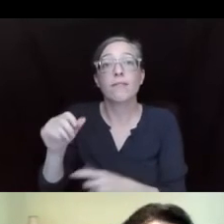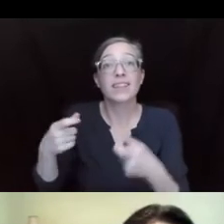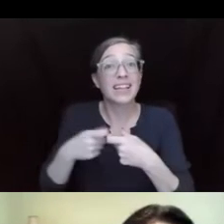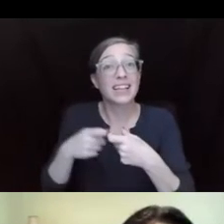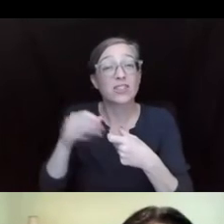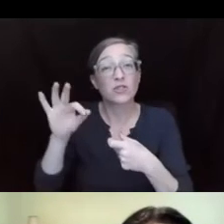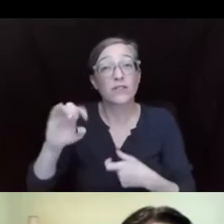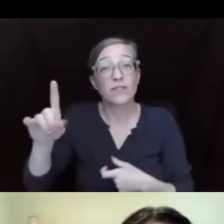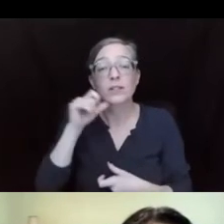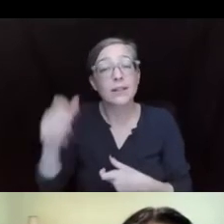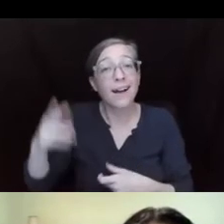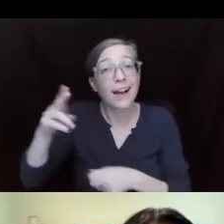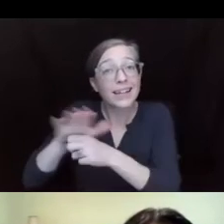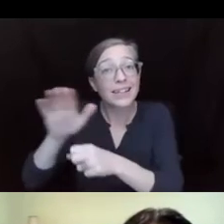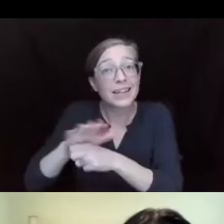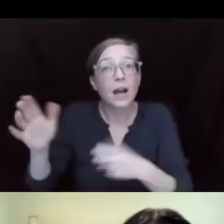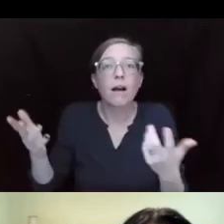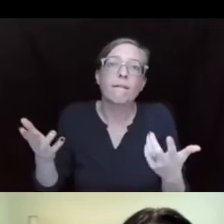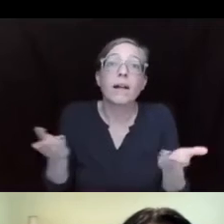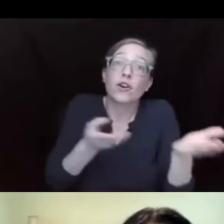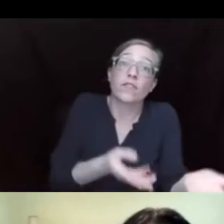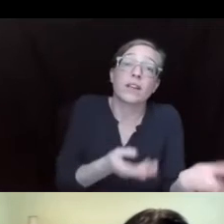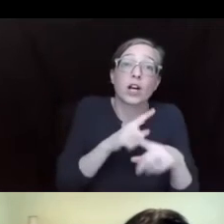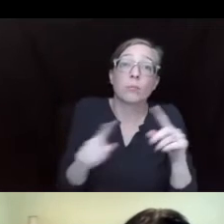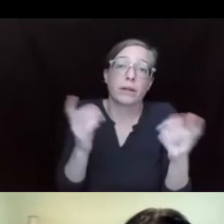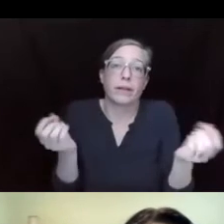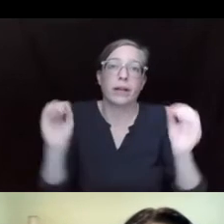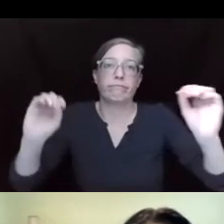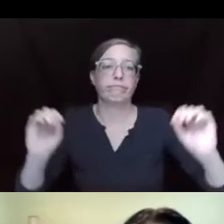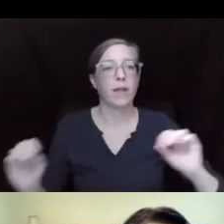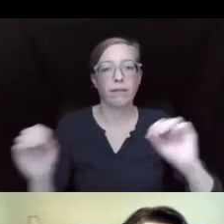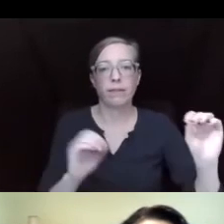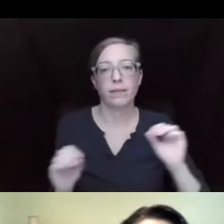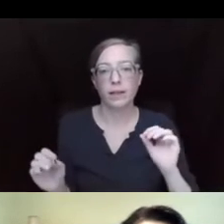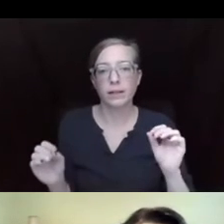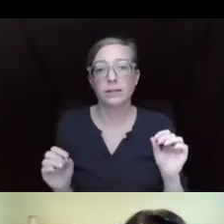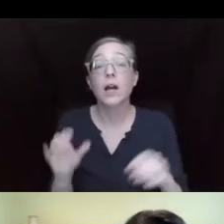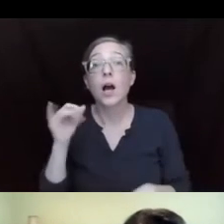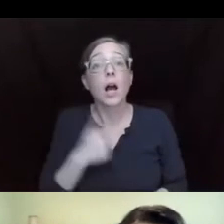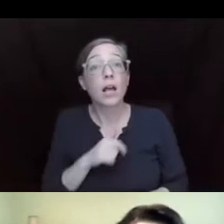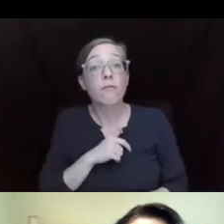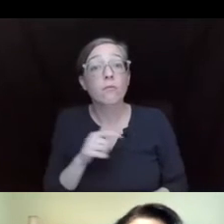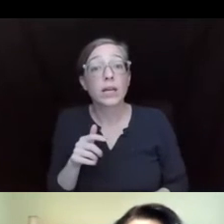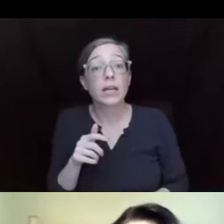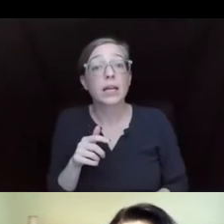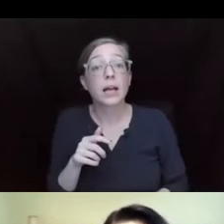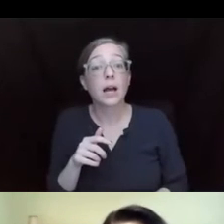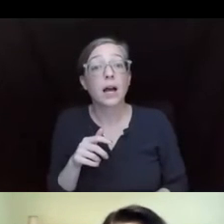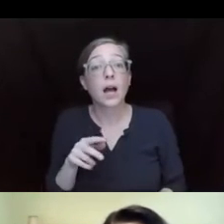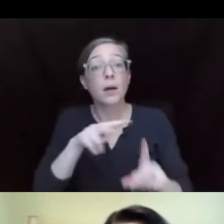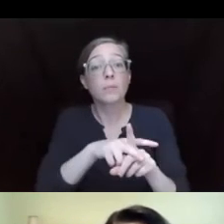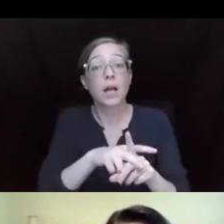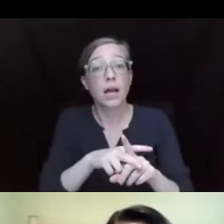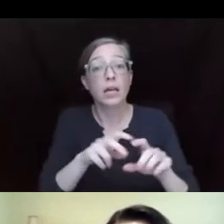do not dominate. And they will do something like a streaming, which is what I have here when we apply a potential of